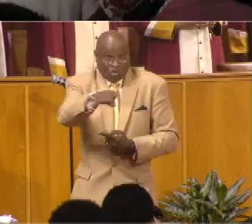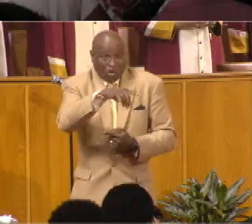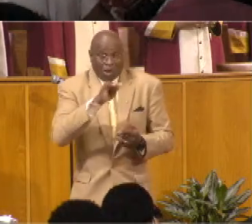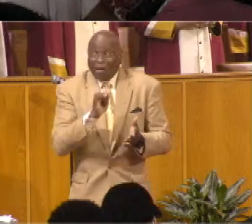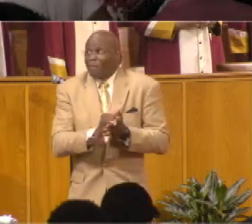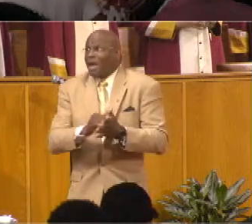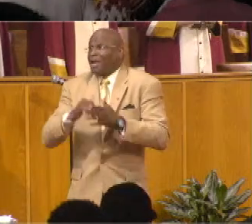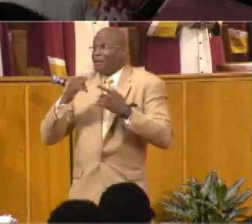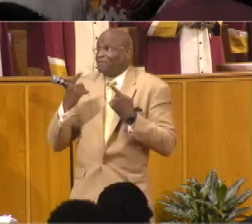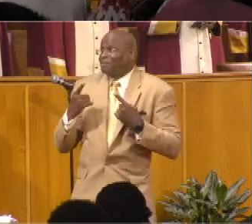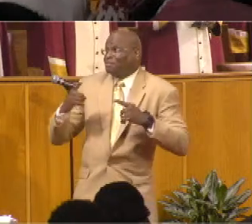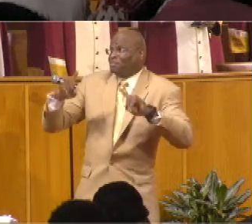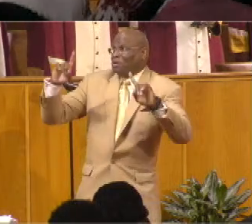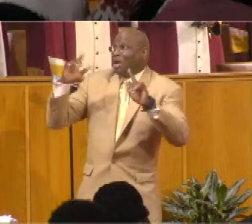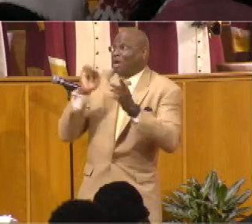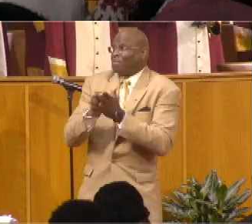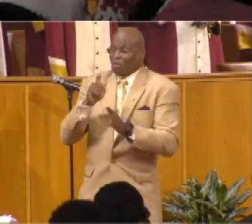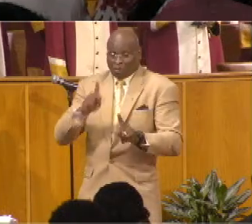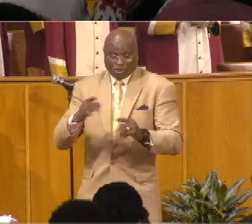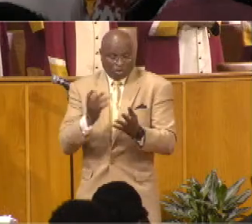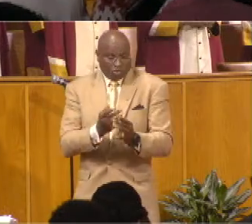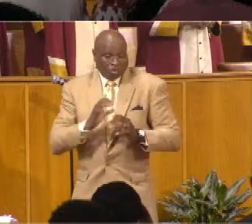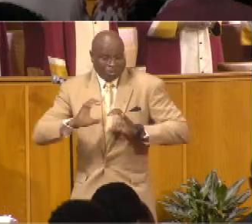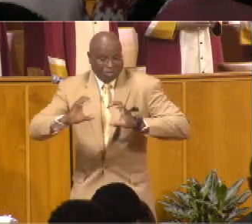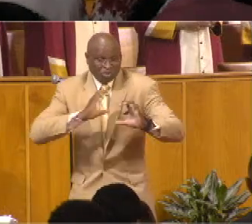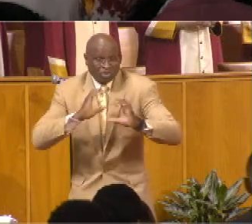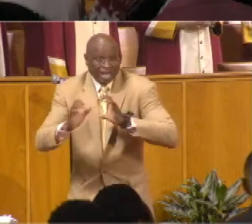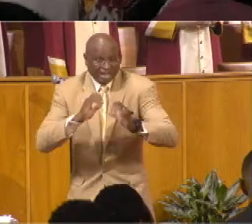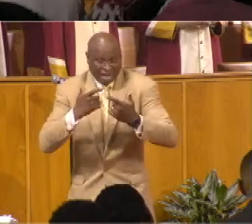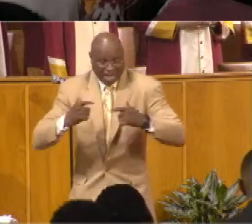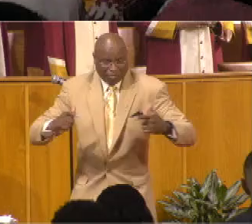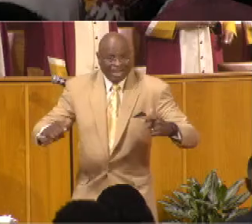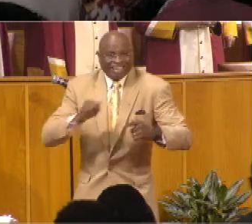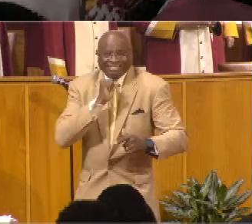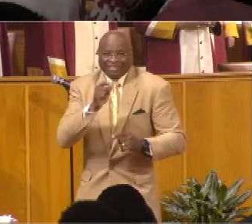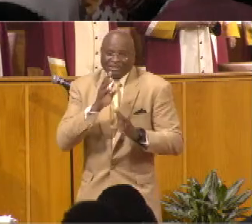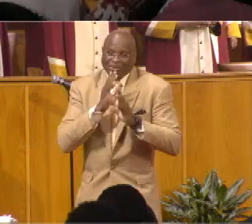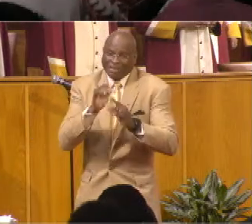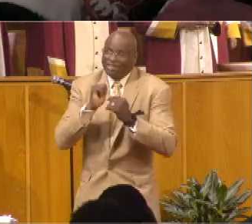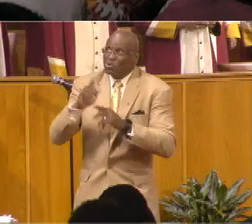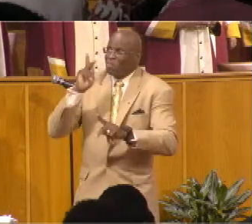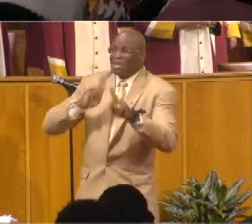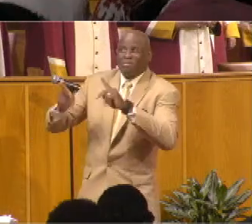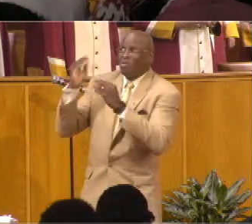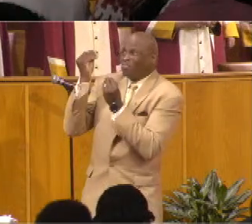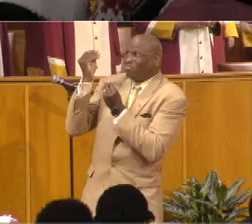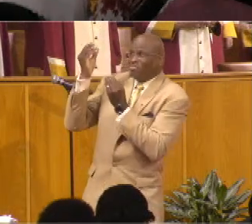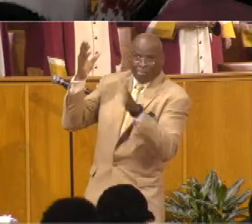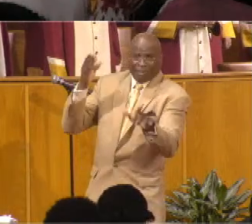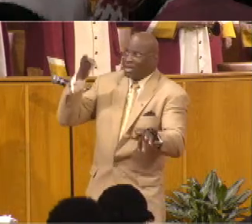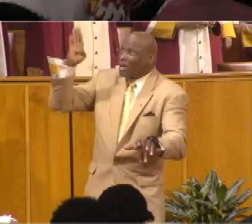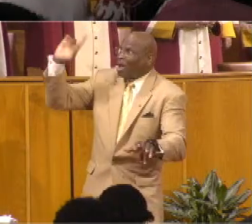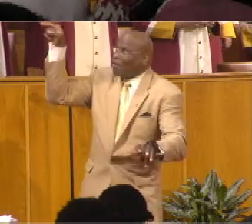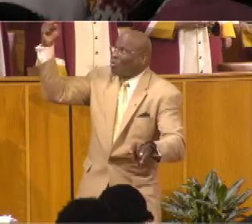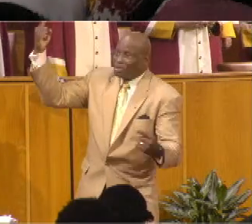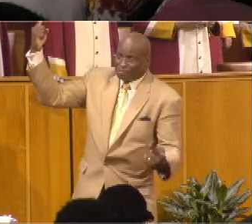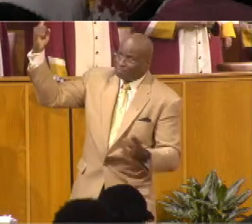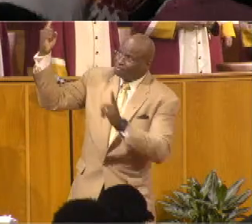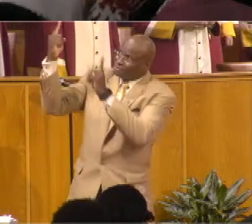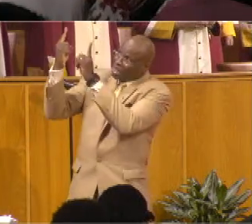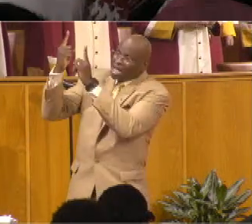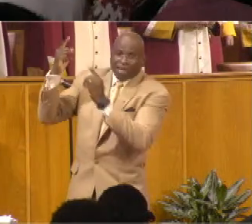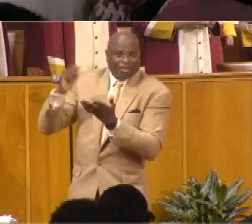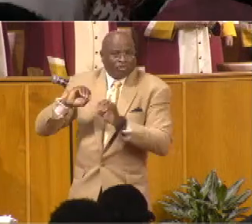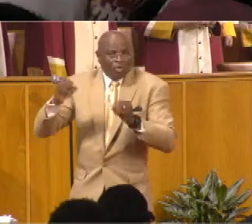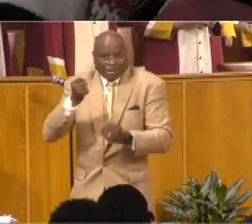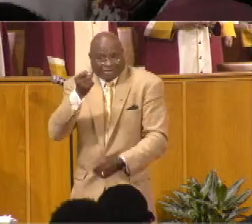prophesy. For he who speaks in a tongue does not speak to men, but to God. For no